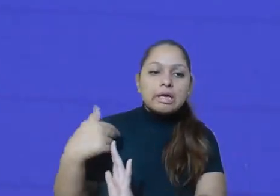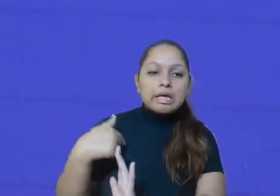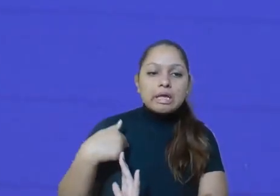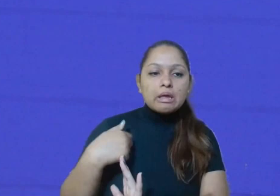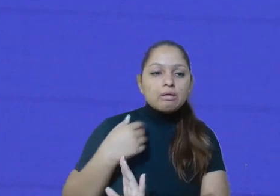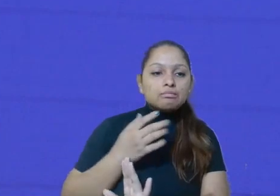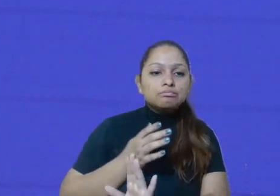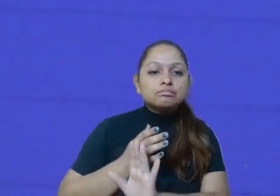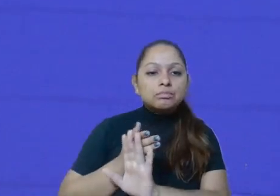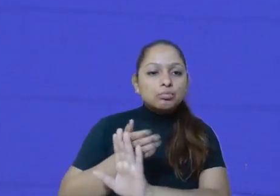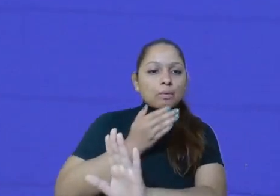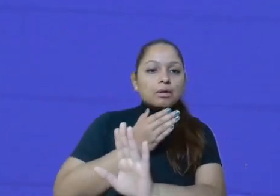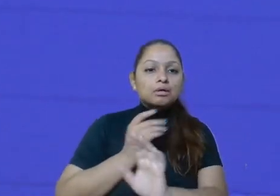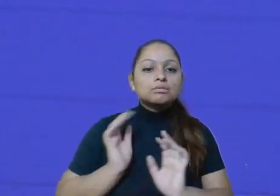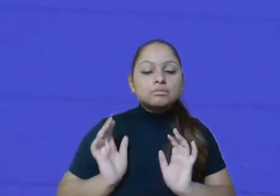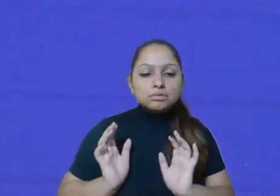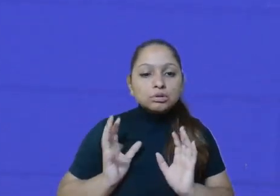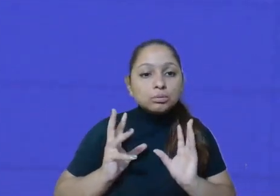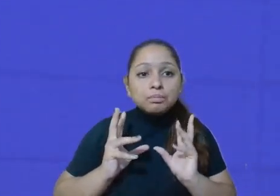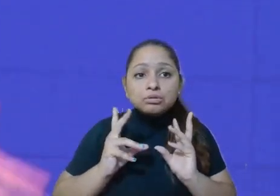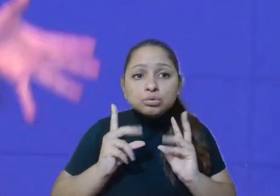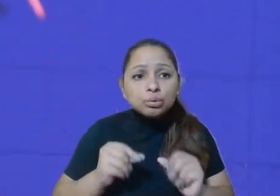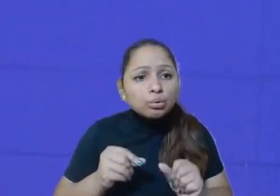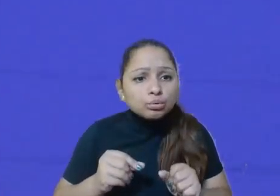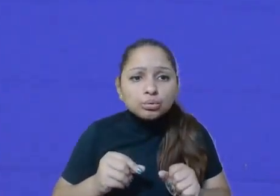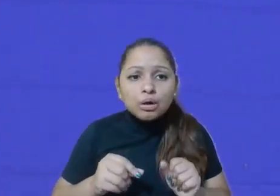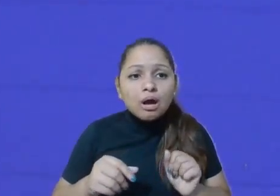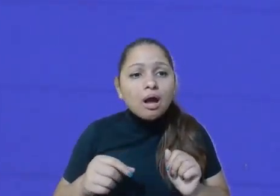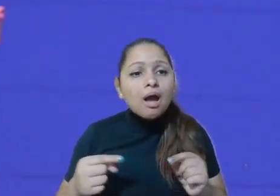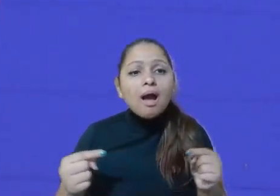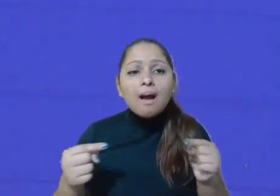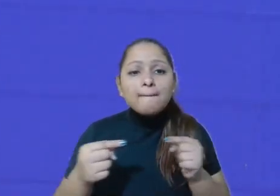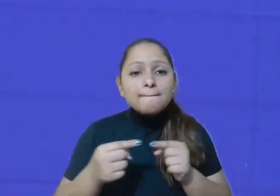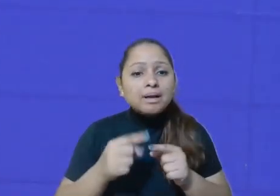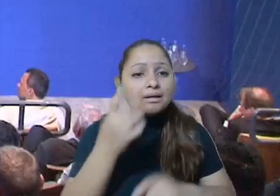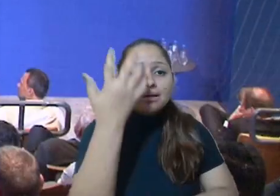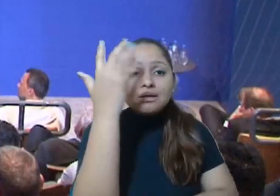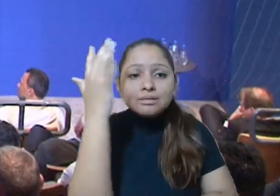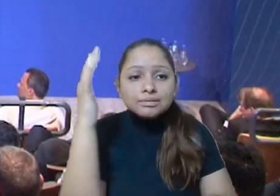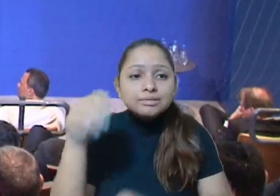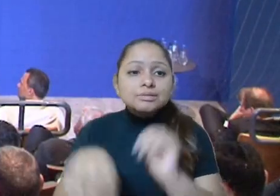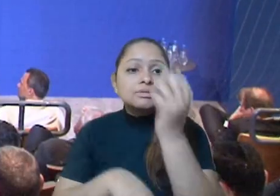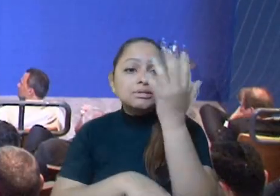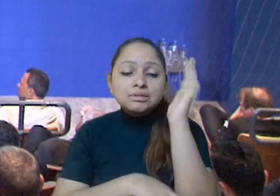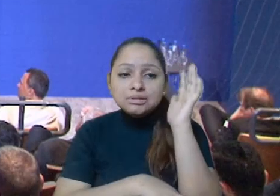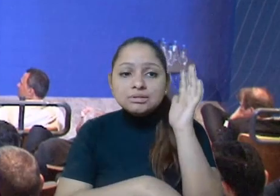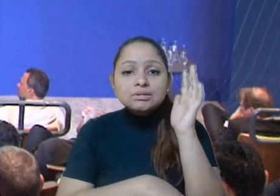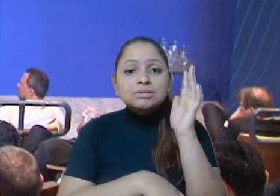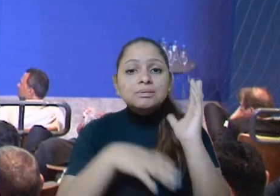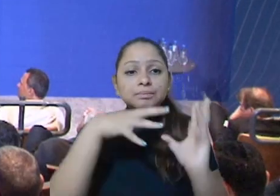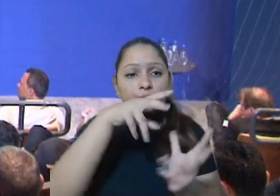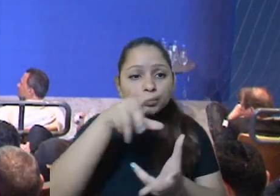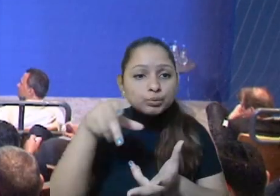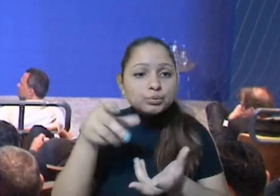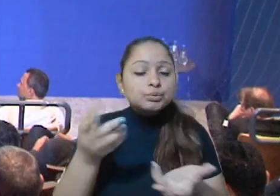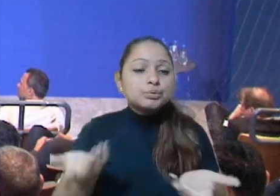there is an author that says, we are separate from nature, monitor is nature, but we have to